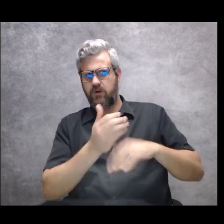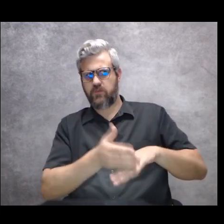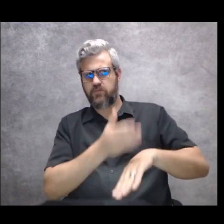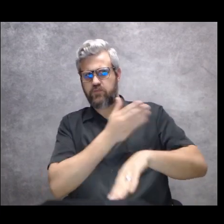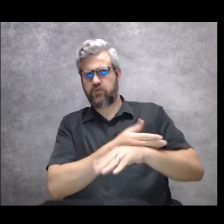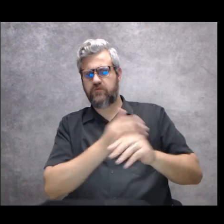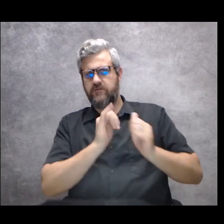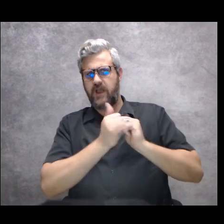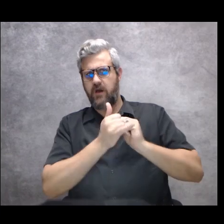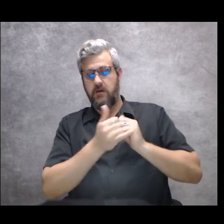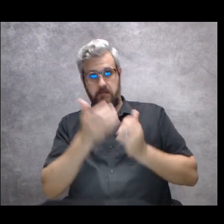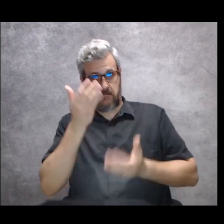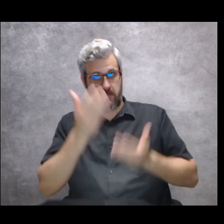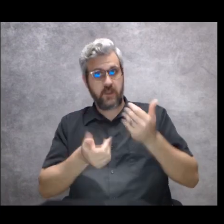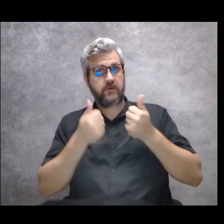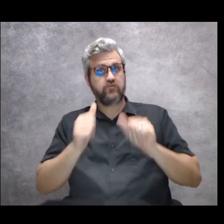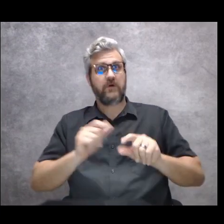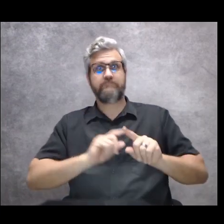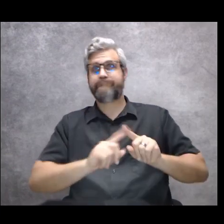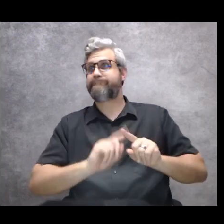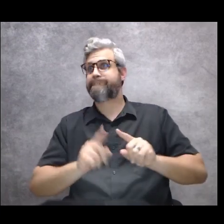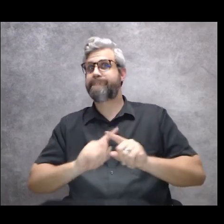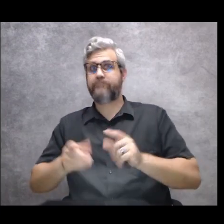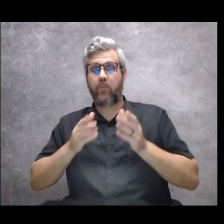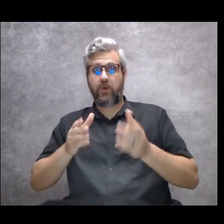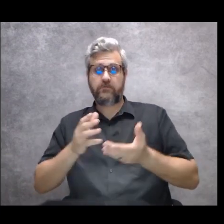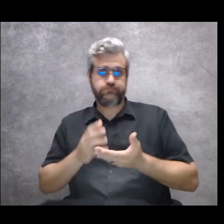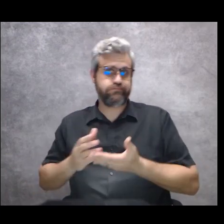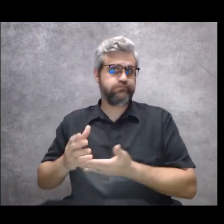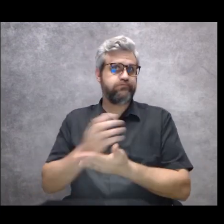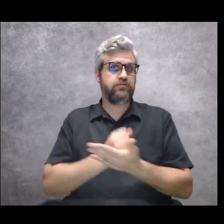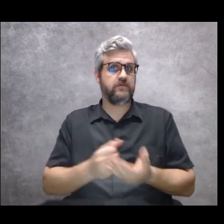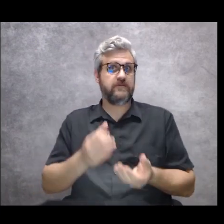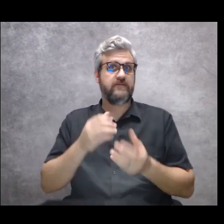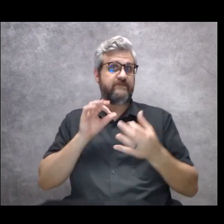feedback. This might include a parent meeting where the survey is